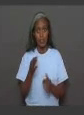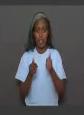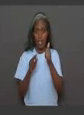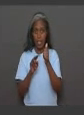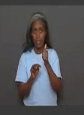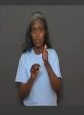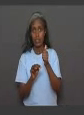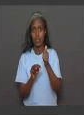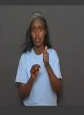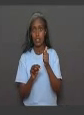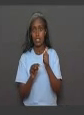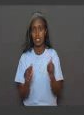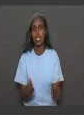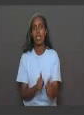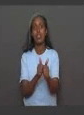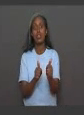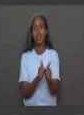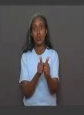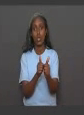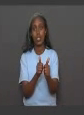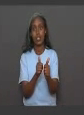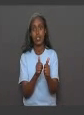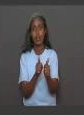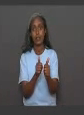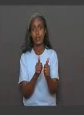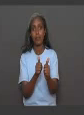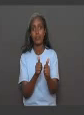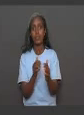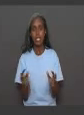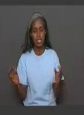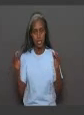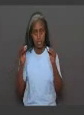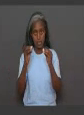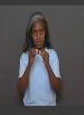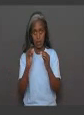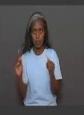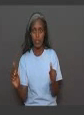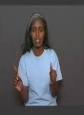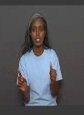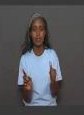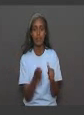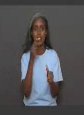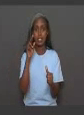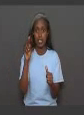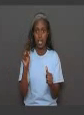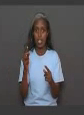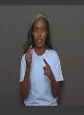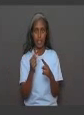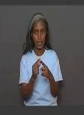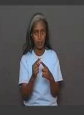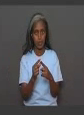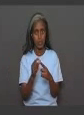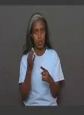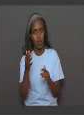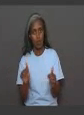If an is a sequence, the sum of the first